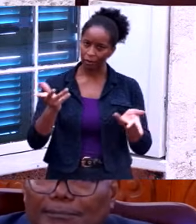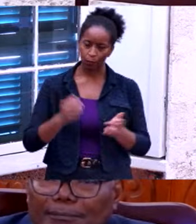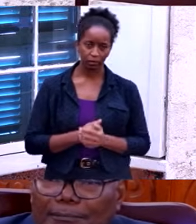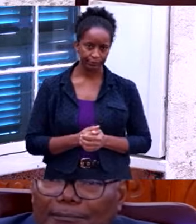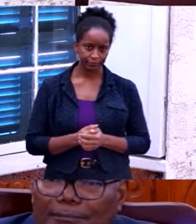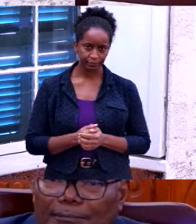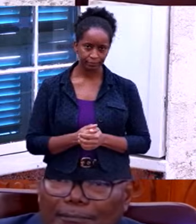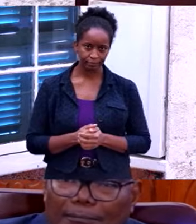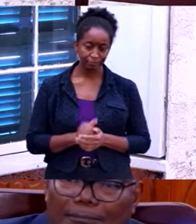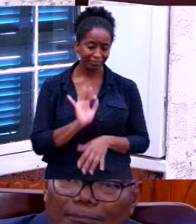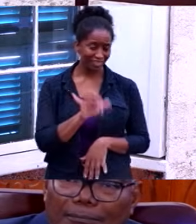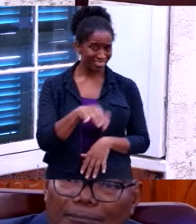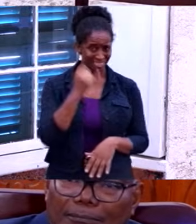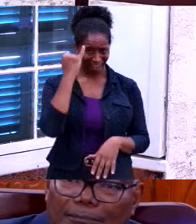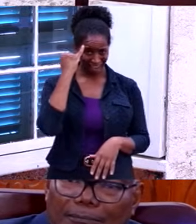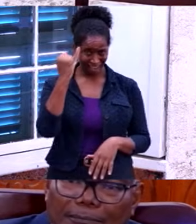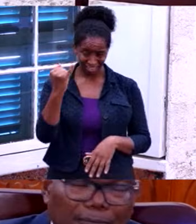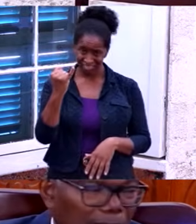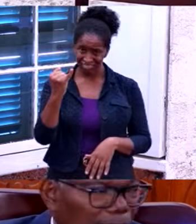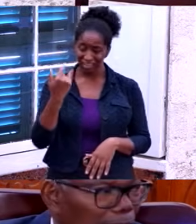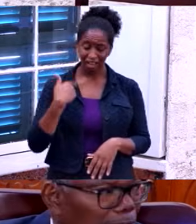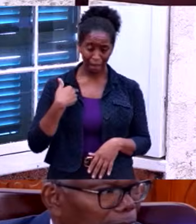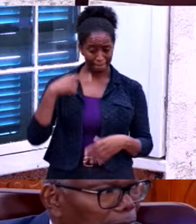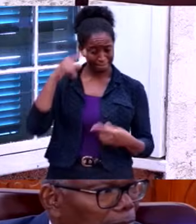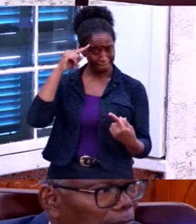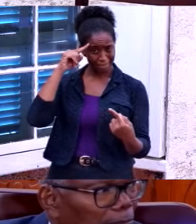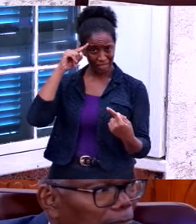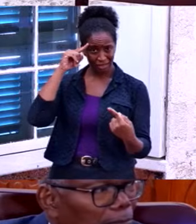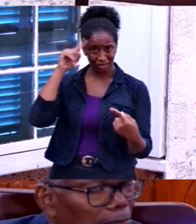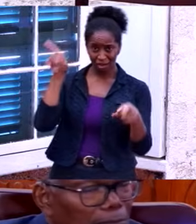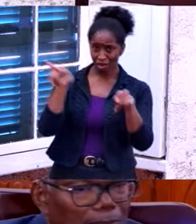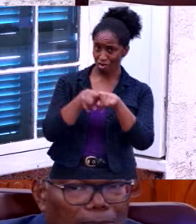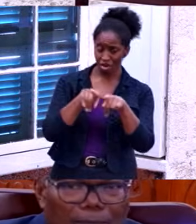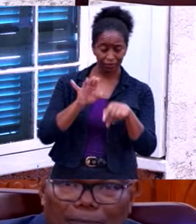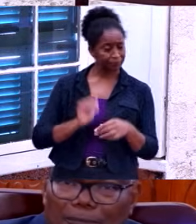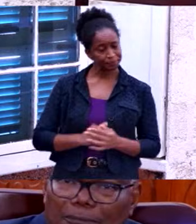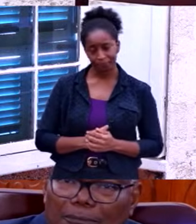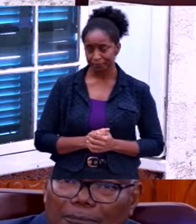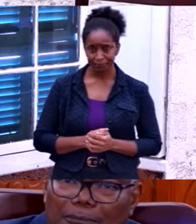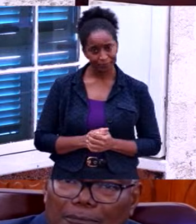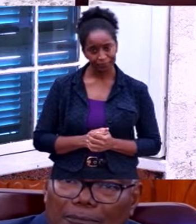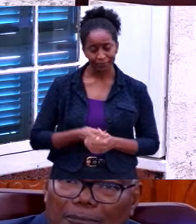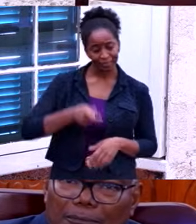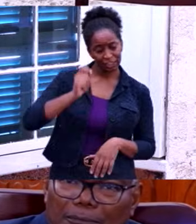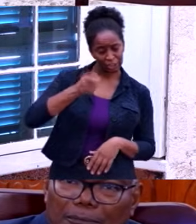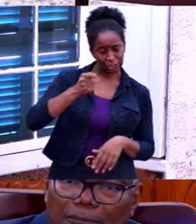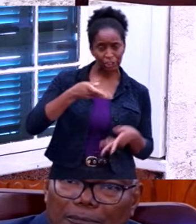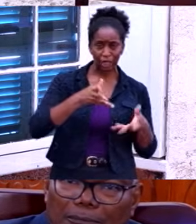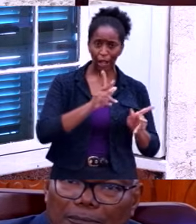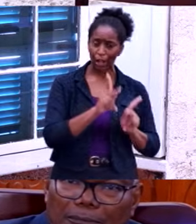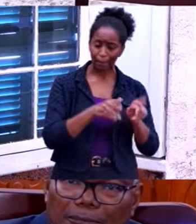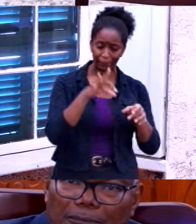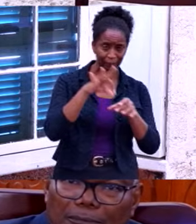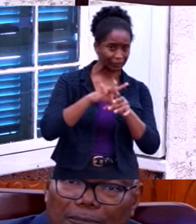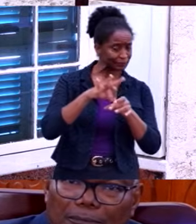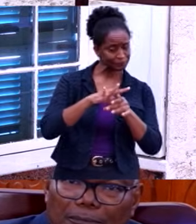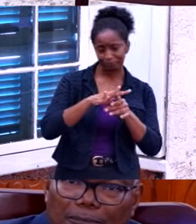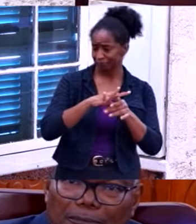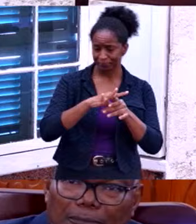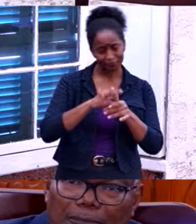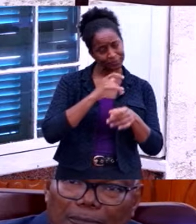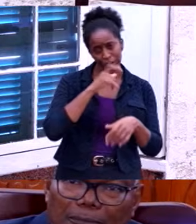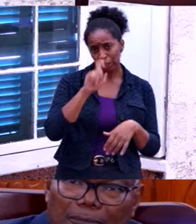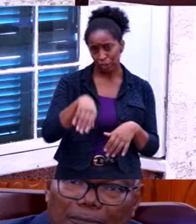support. We have not, this thing of electing judges. I can't say that we have found anything wrong with our system so